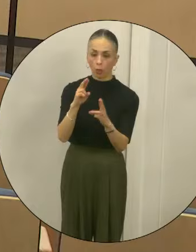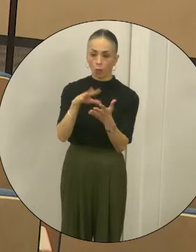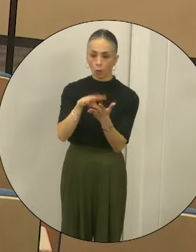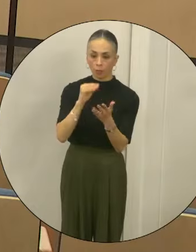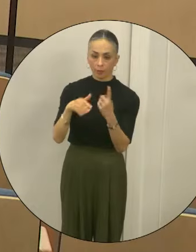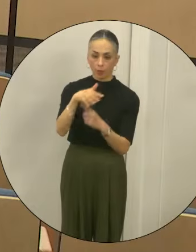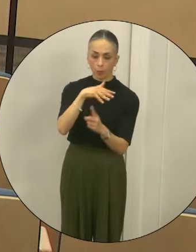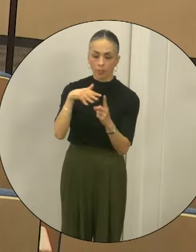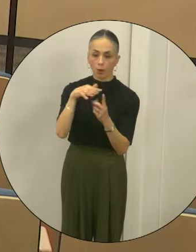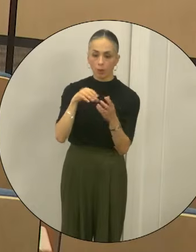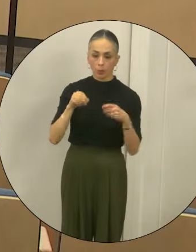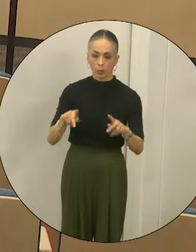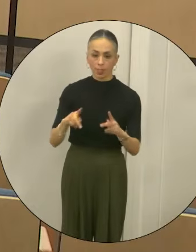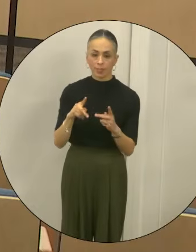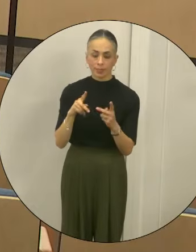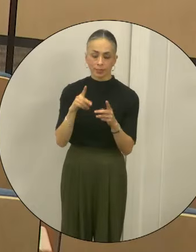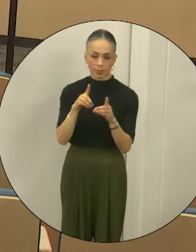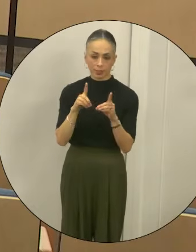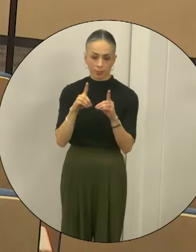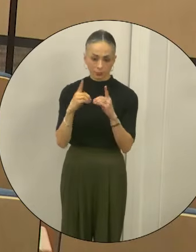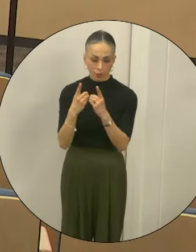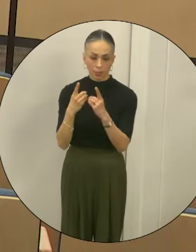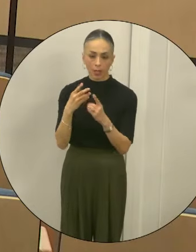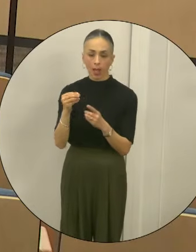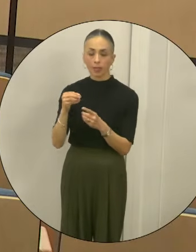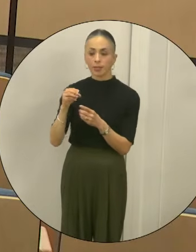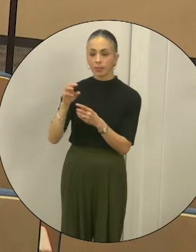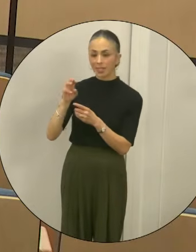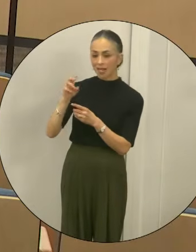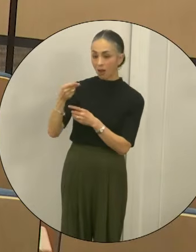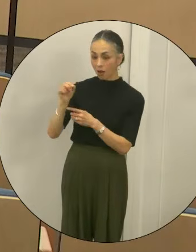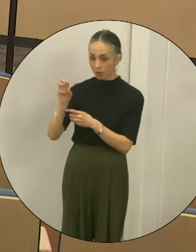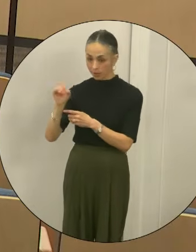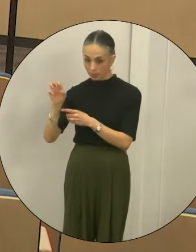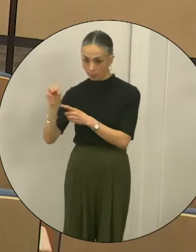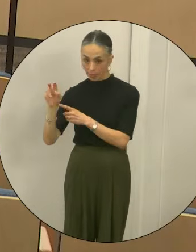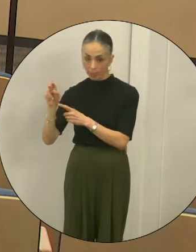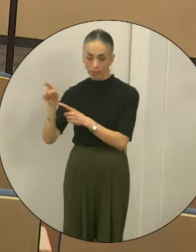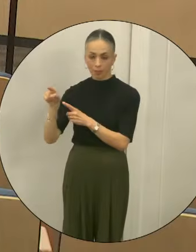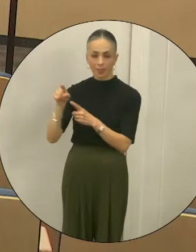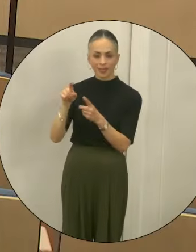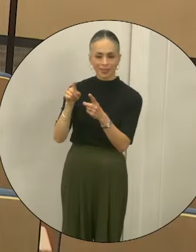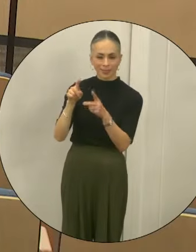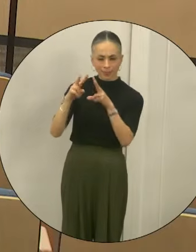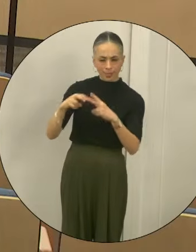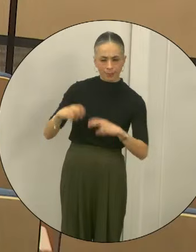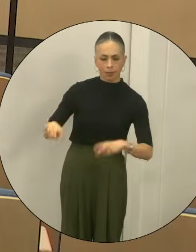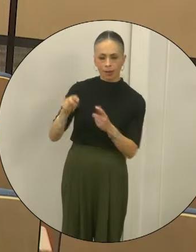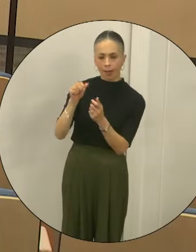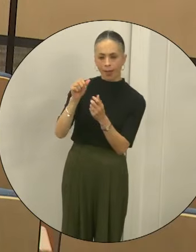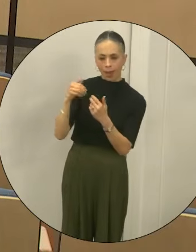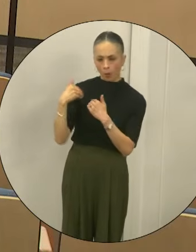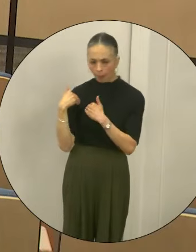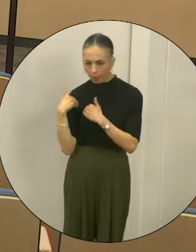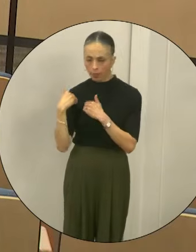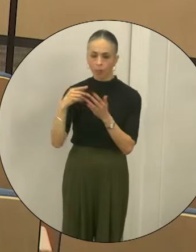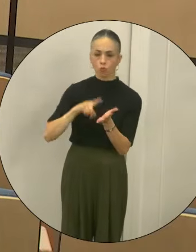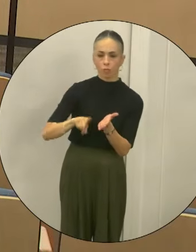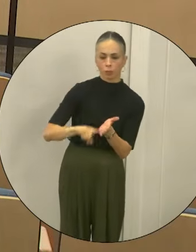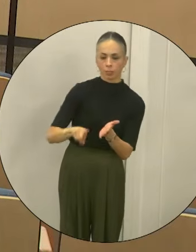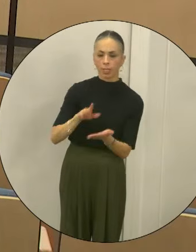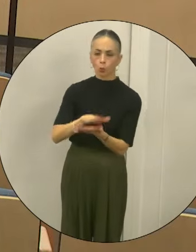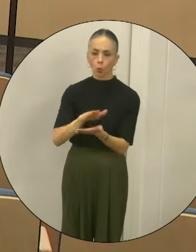Opportunities Division, and Mr. Christopher Huffman, Assistant Superintendent of the Assessment, Accountability, Research, and School Improvement